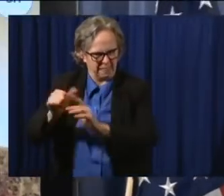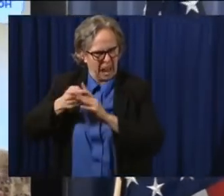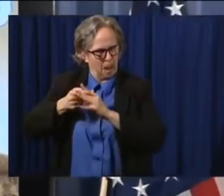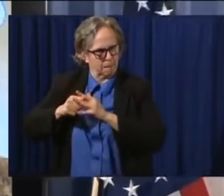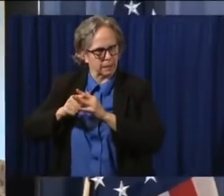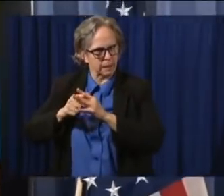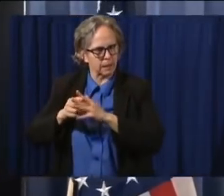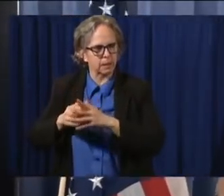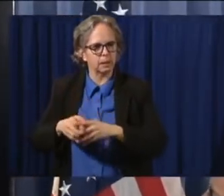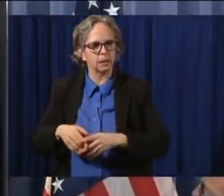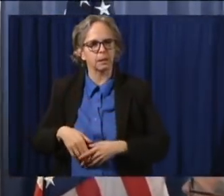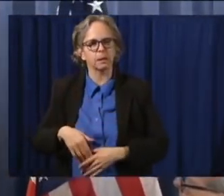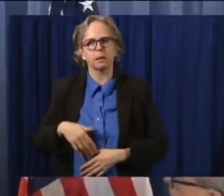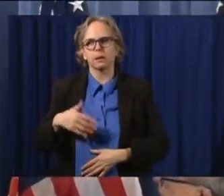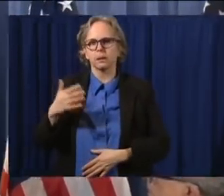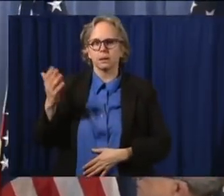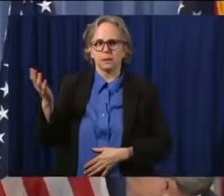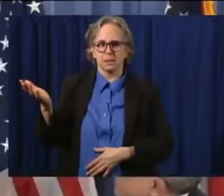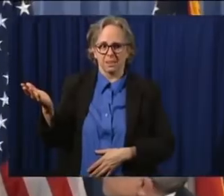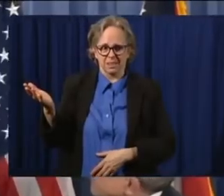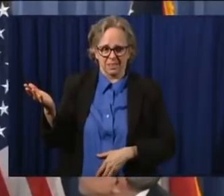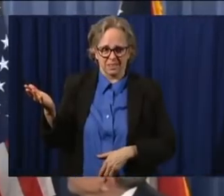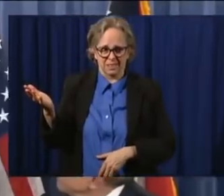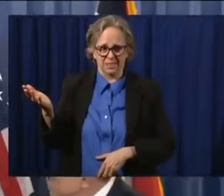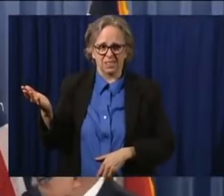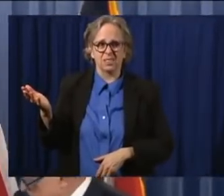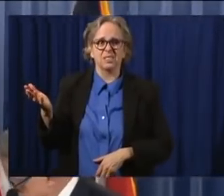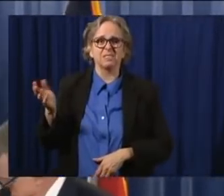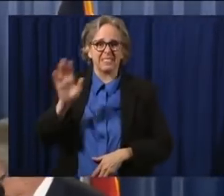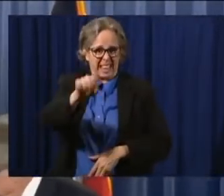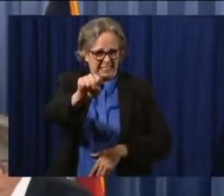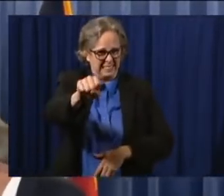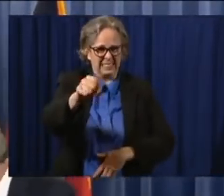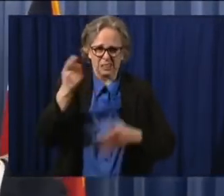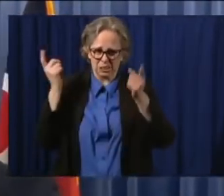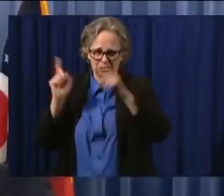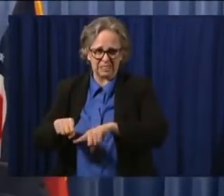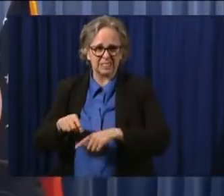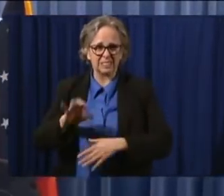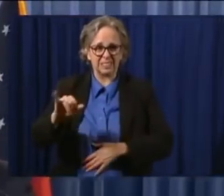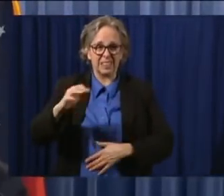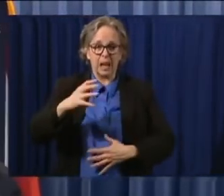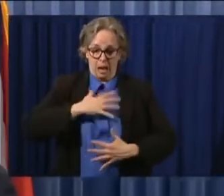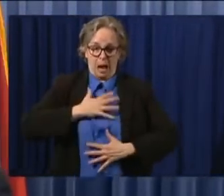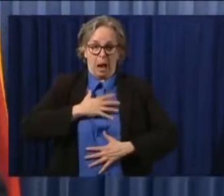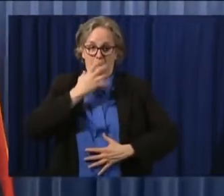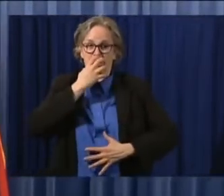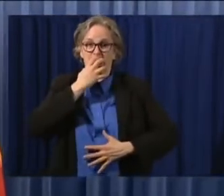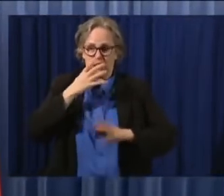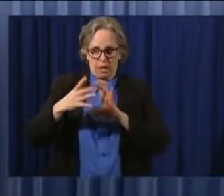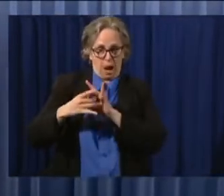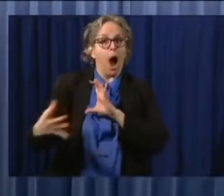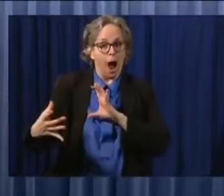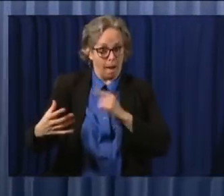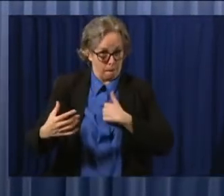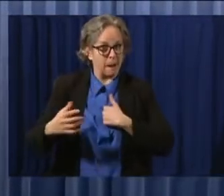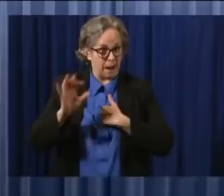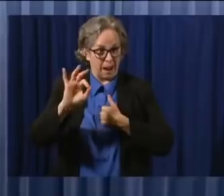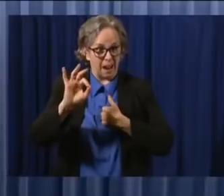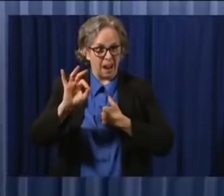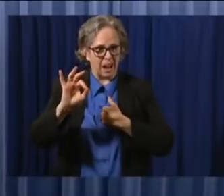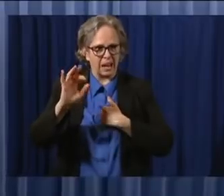Yeah. Yeah. So when they take you off the ventilator, Governor DeWine, they put you on these external